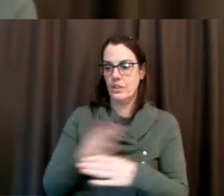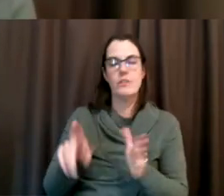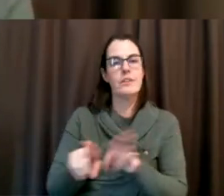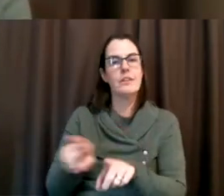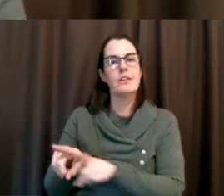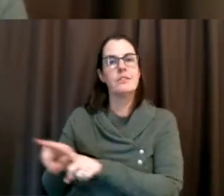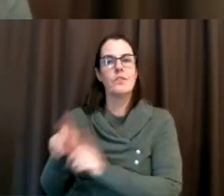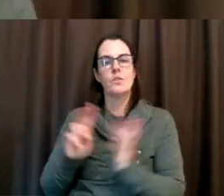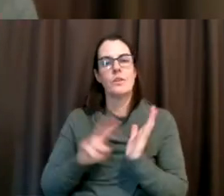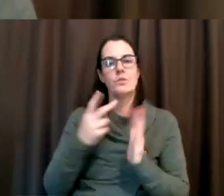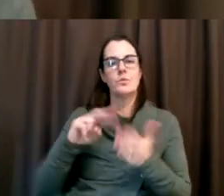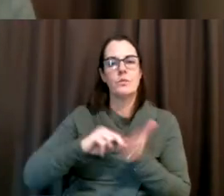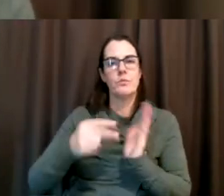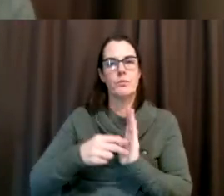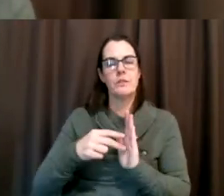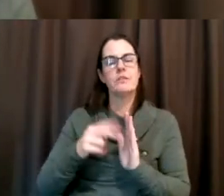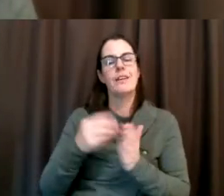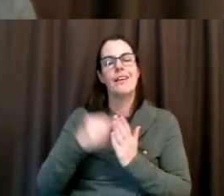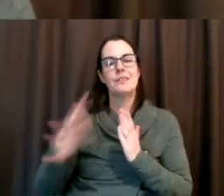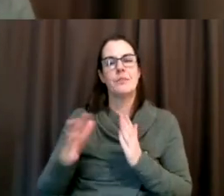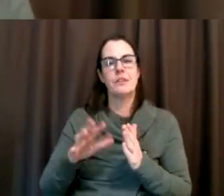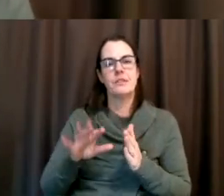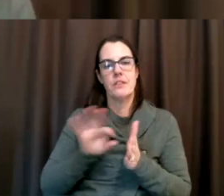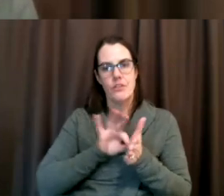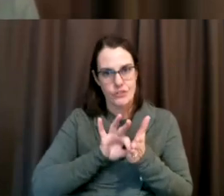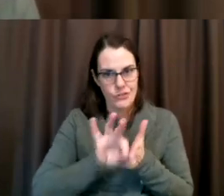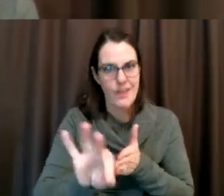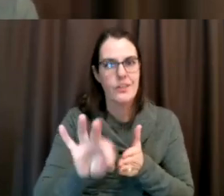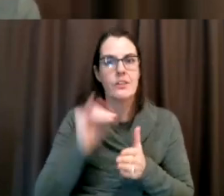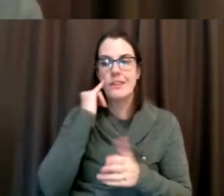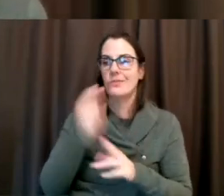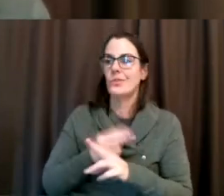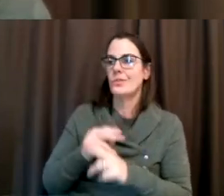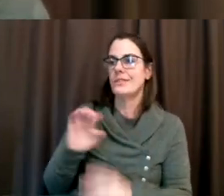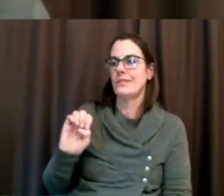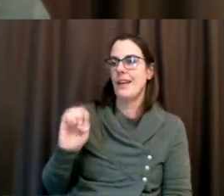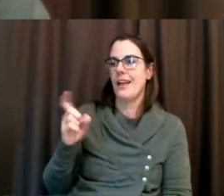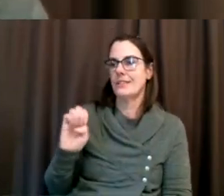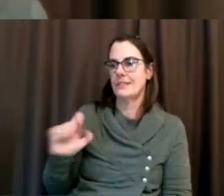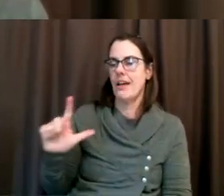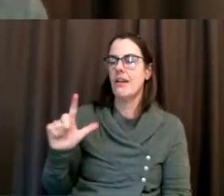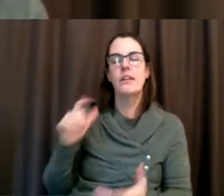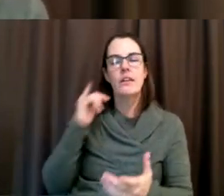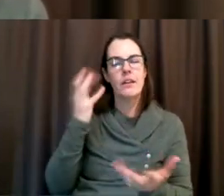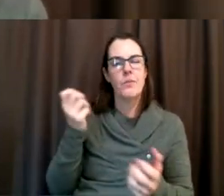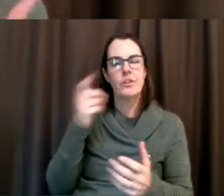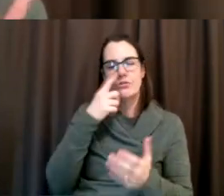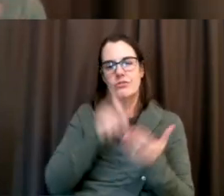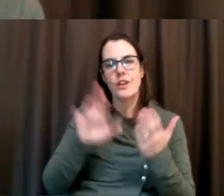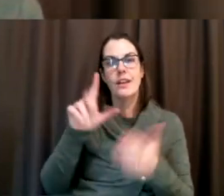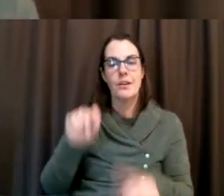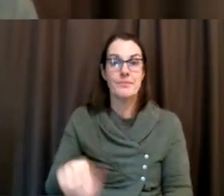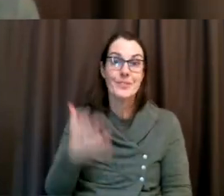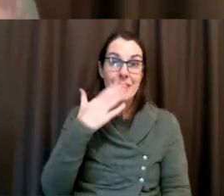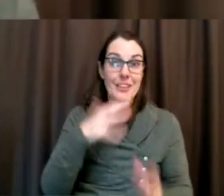expense tracker for folks who are just kind of using Excel and would like to check that out. So thanks so